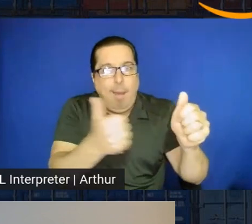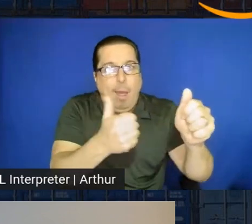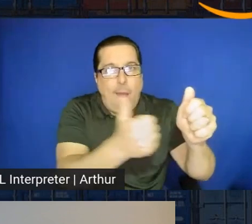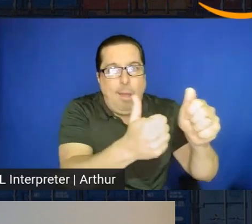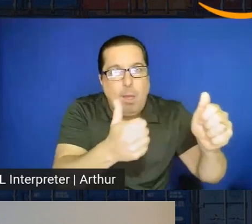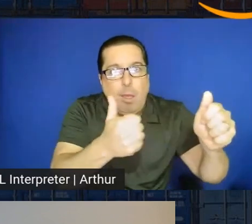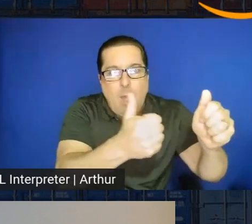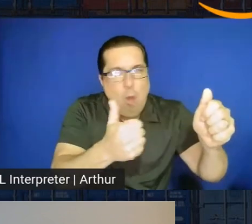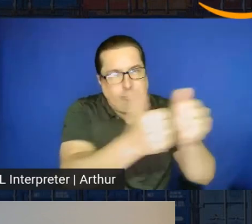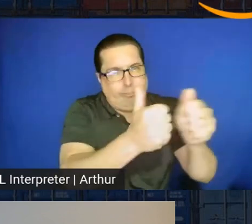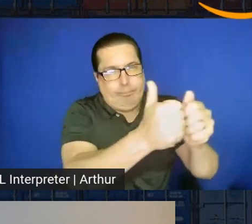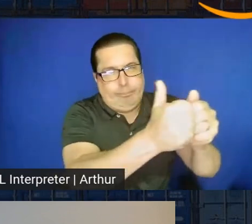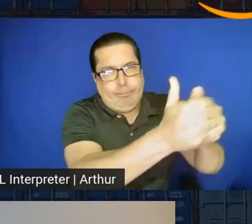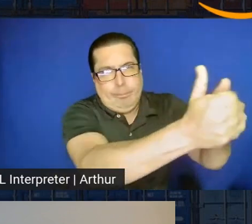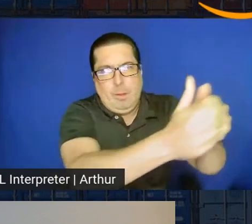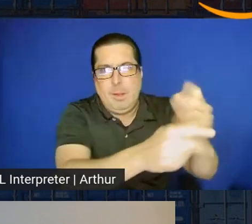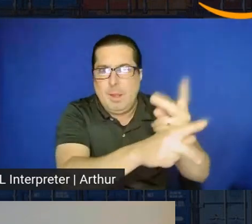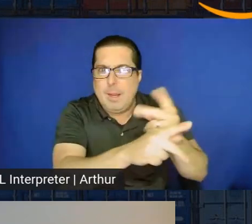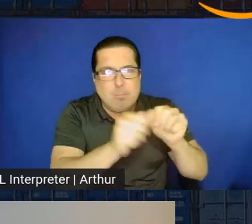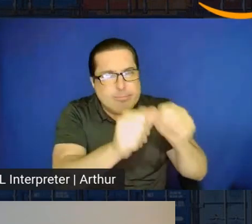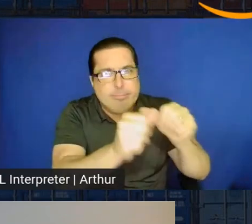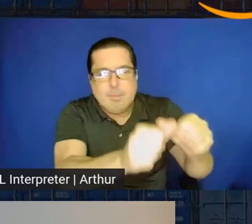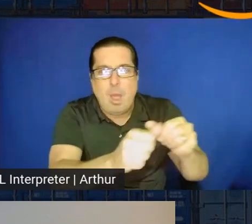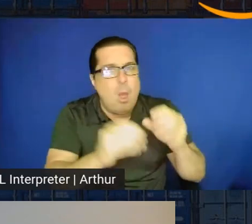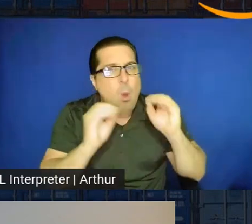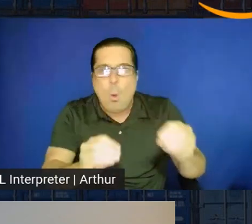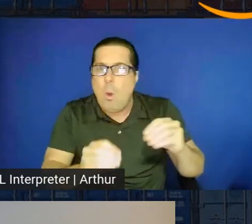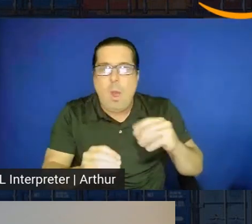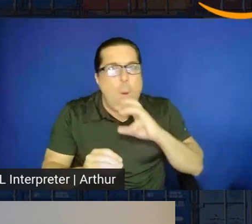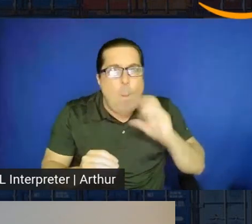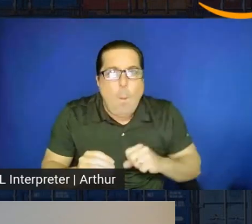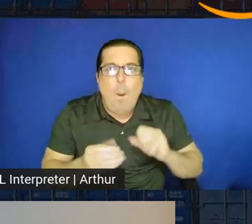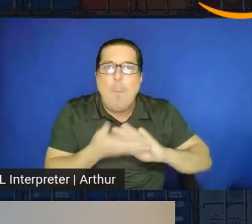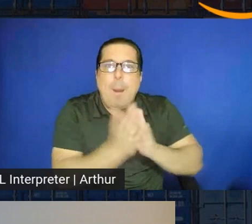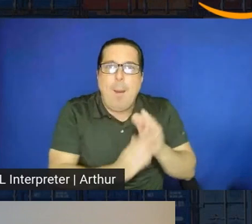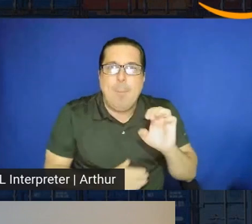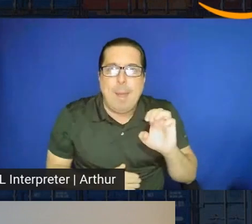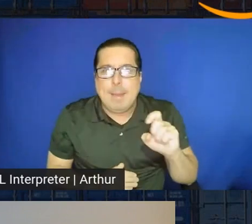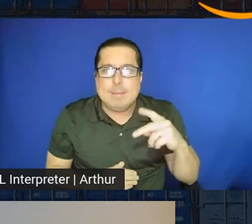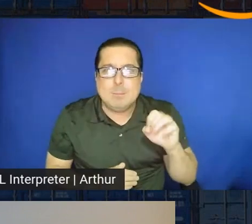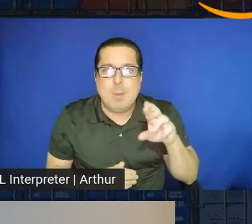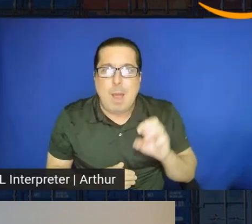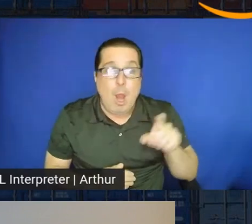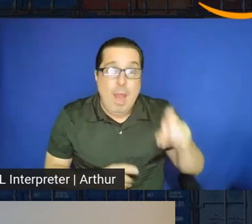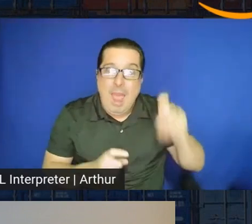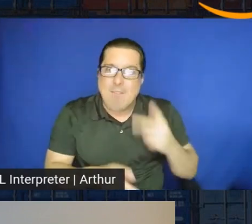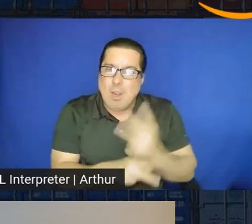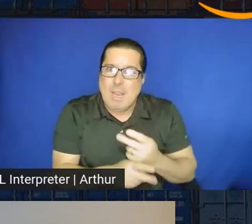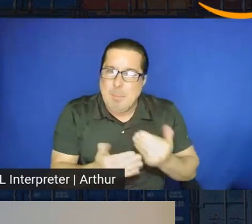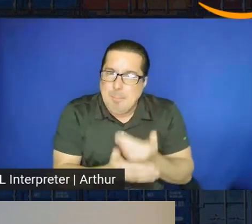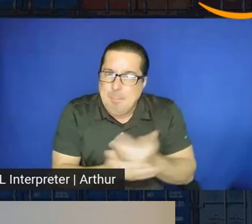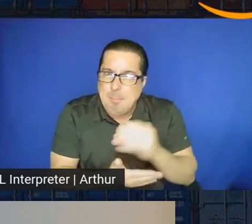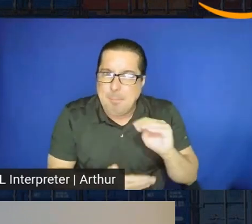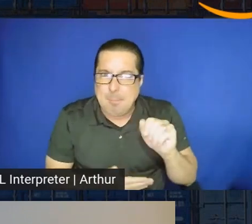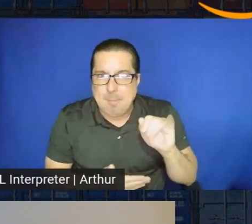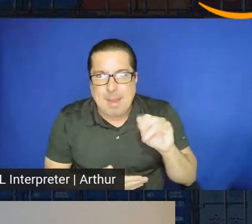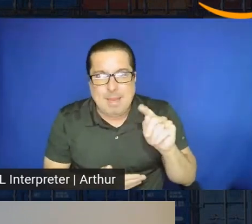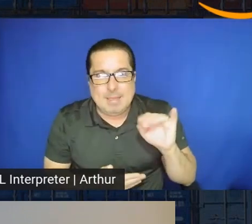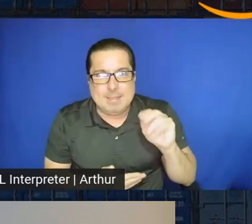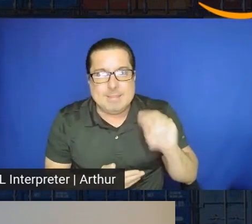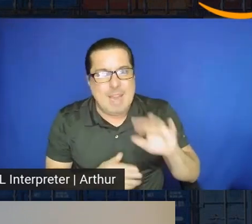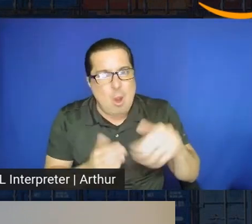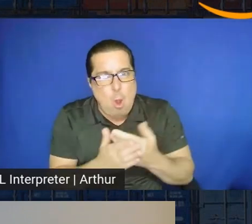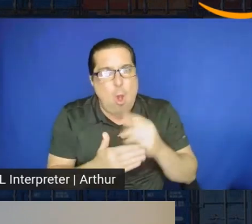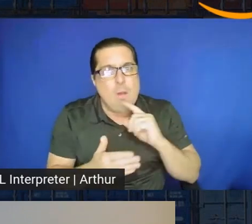already invested in data centers that don't expire any sooner. They also need to maintain both of these environments, which are usually disparate